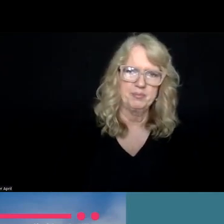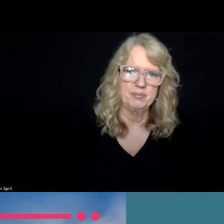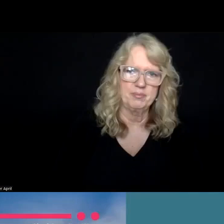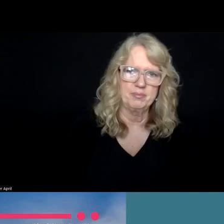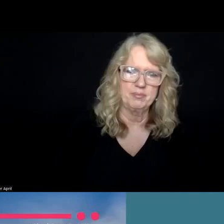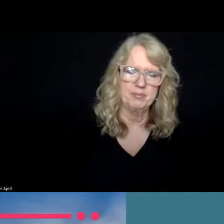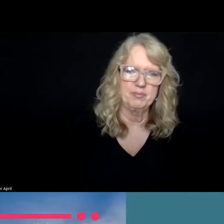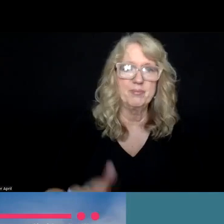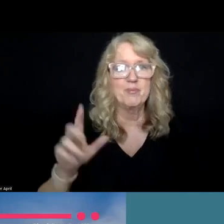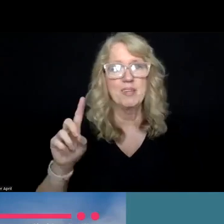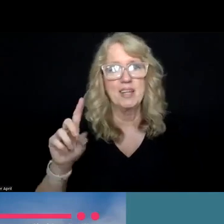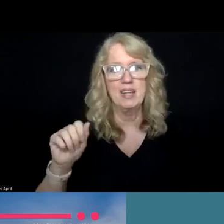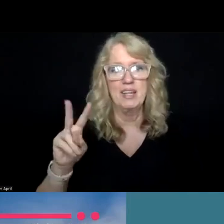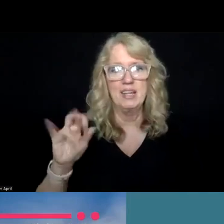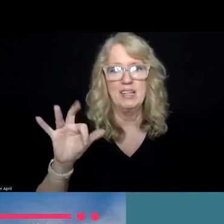David, are you with us?